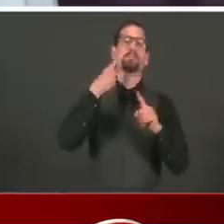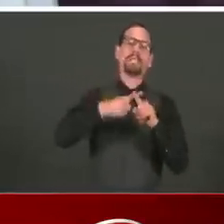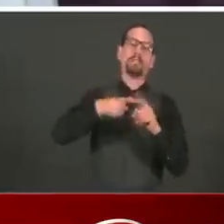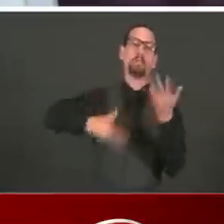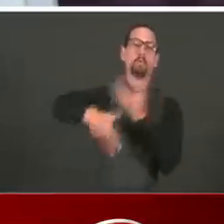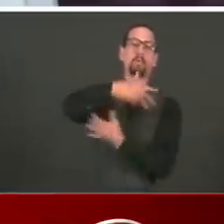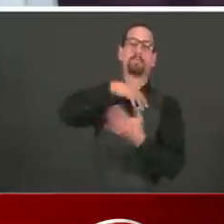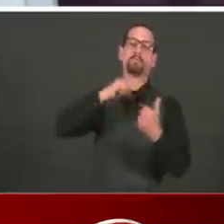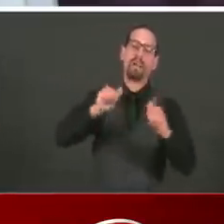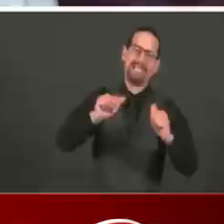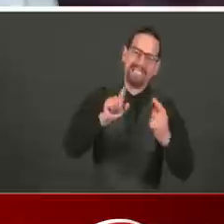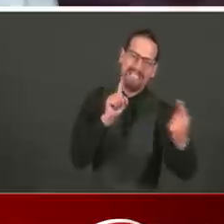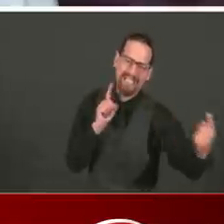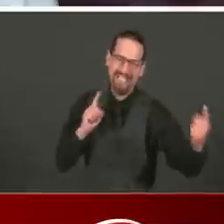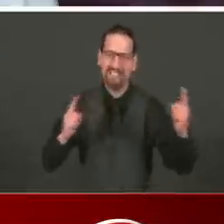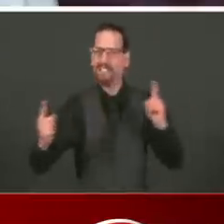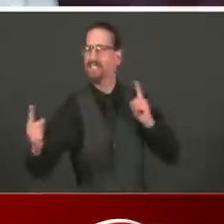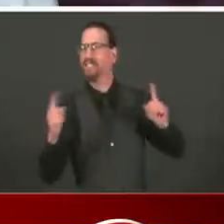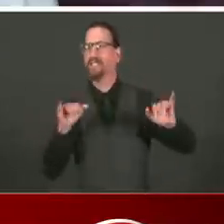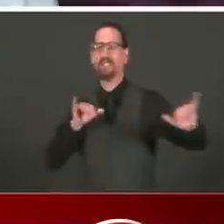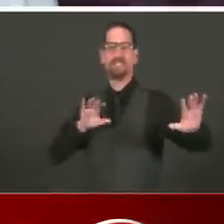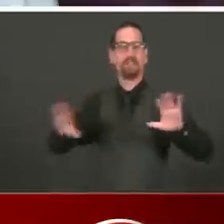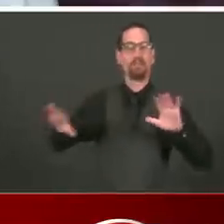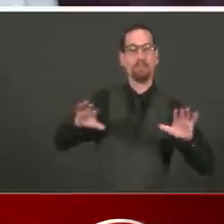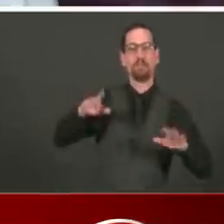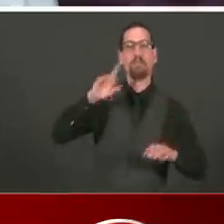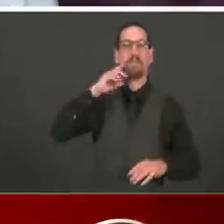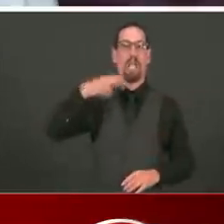high tide, have some patience and maybe come back later.